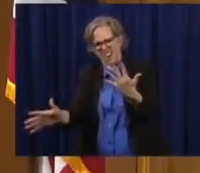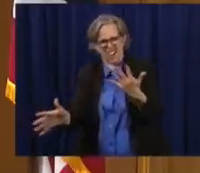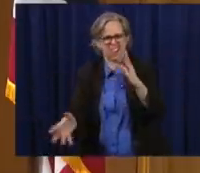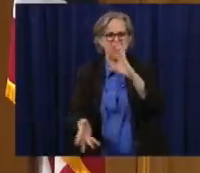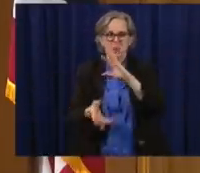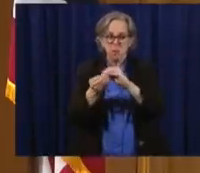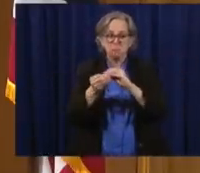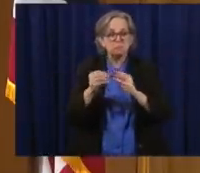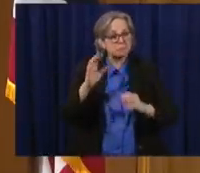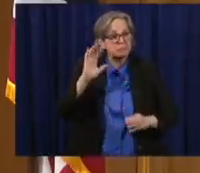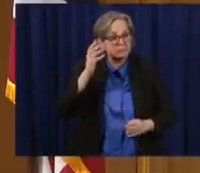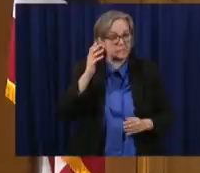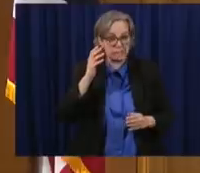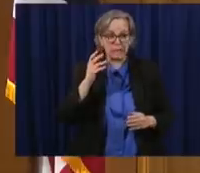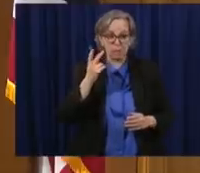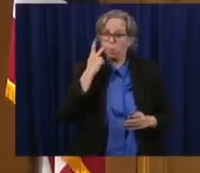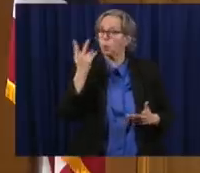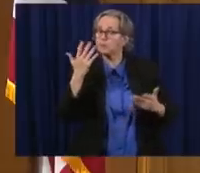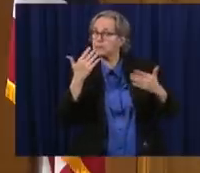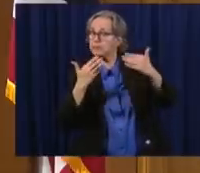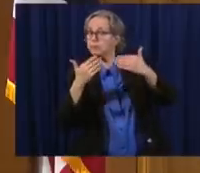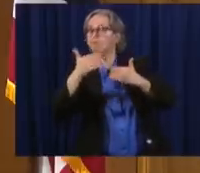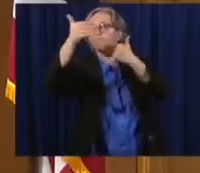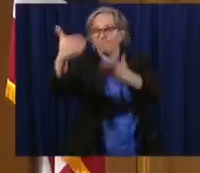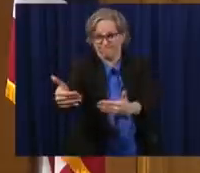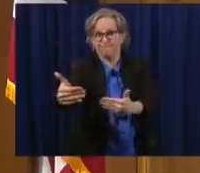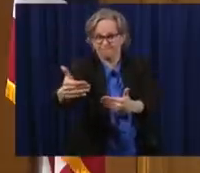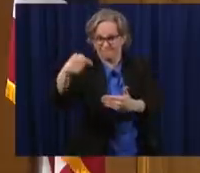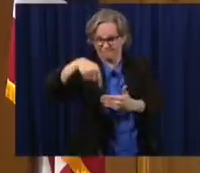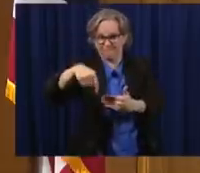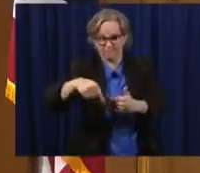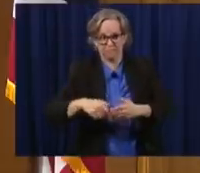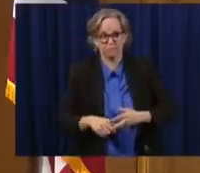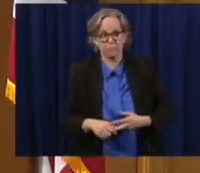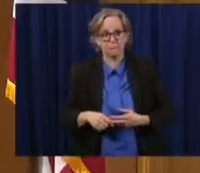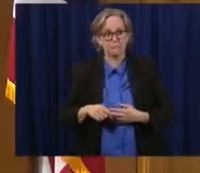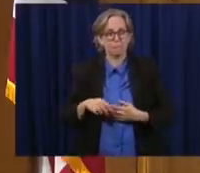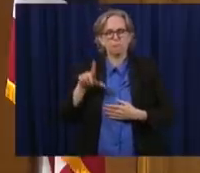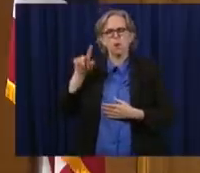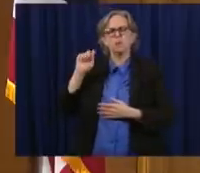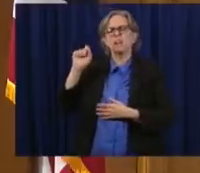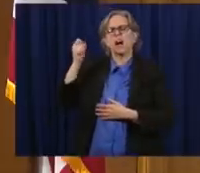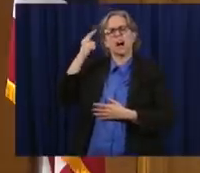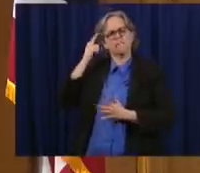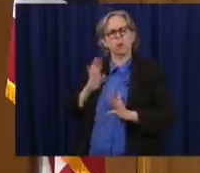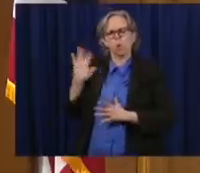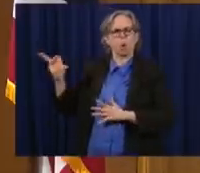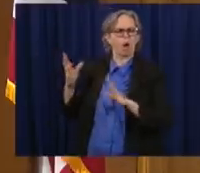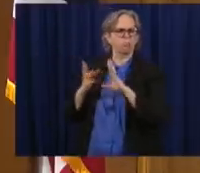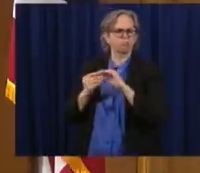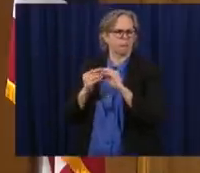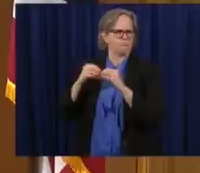expect to see. John's going to talk a little bit more in a moment about where we're going, but we're